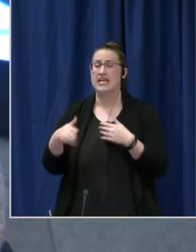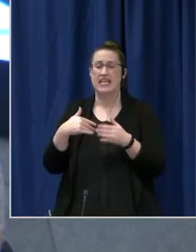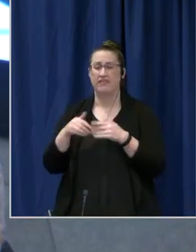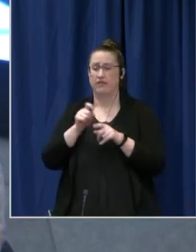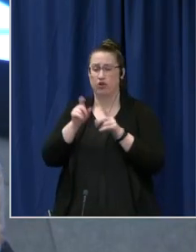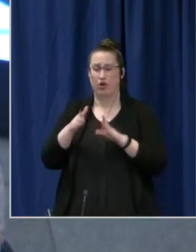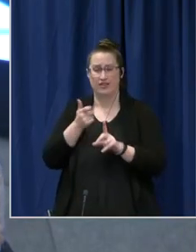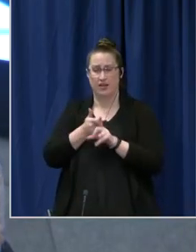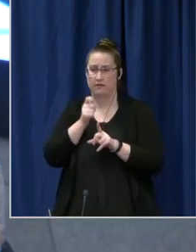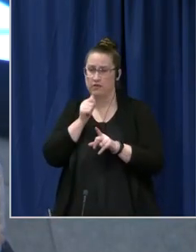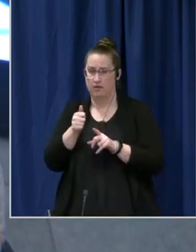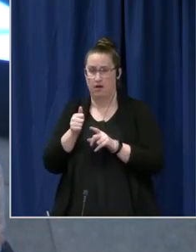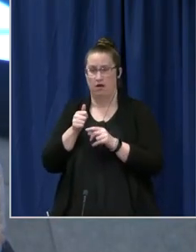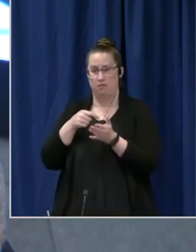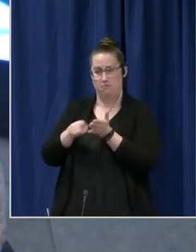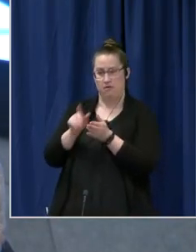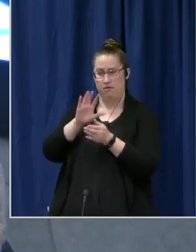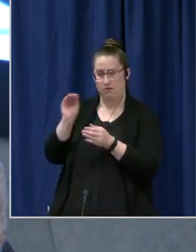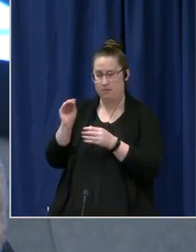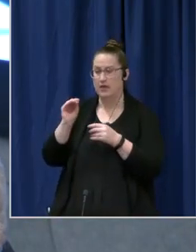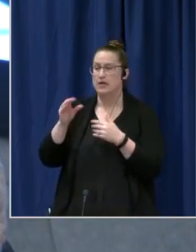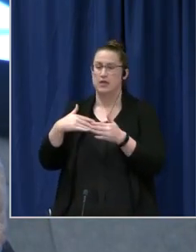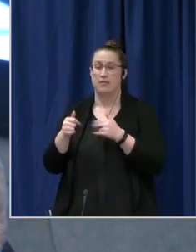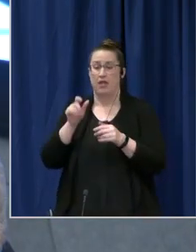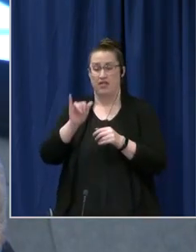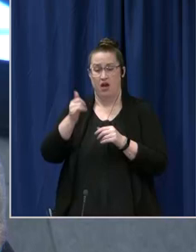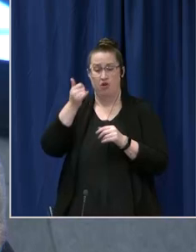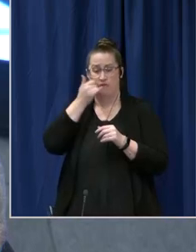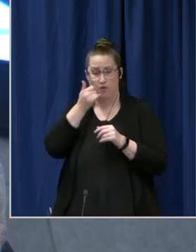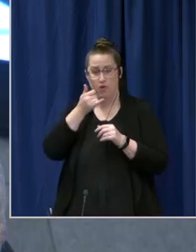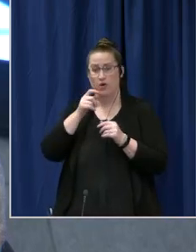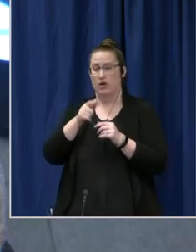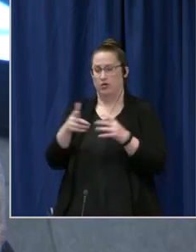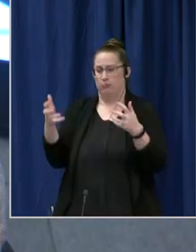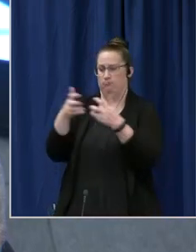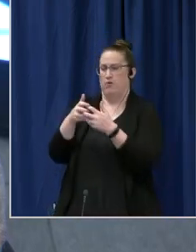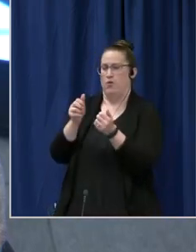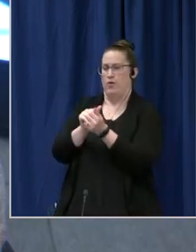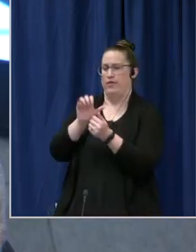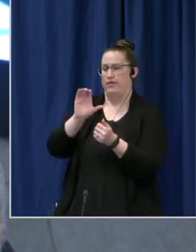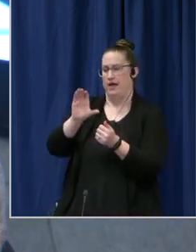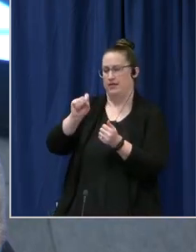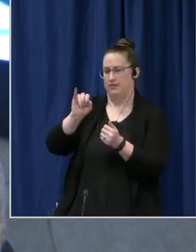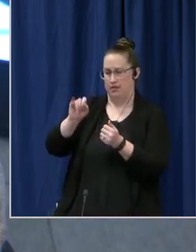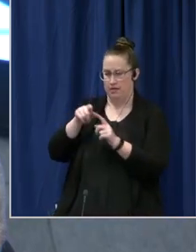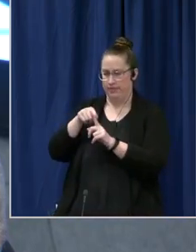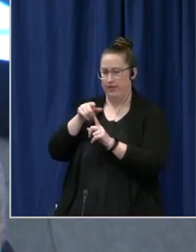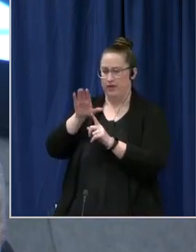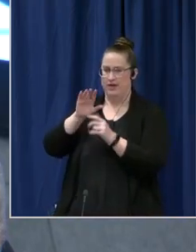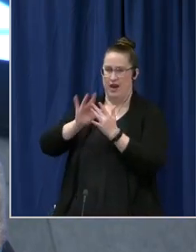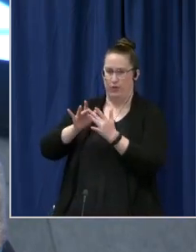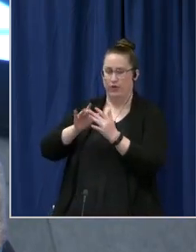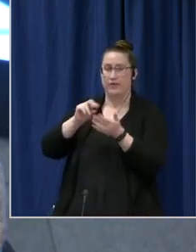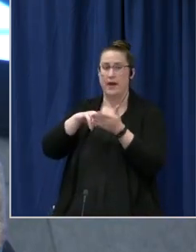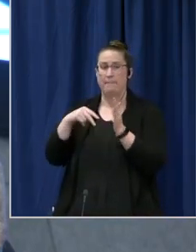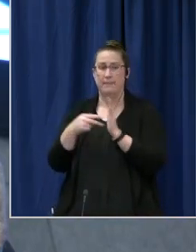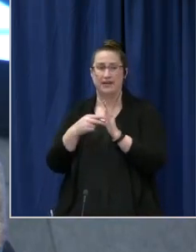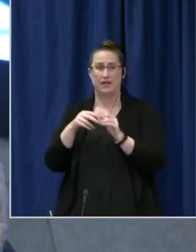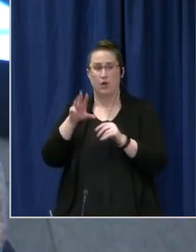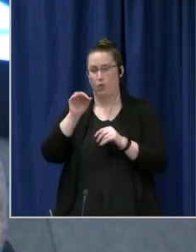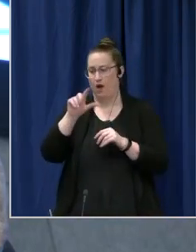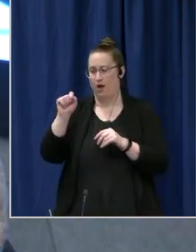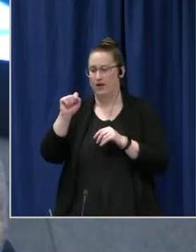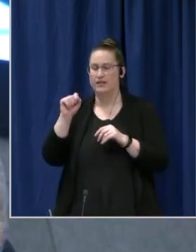subscriber, as long as the phone used by the caller is compatible with the CMRS provider's network. This means that wireless providers must